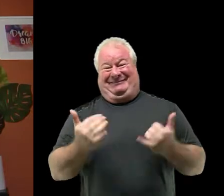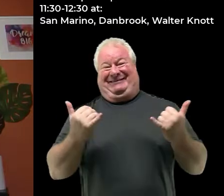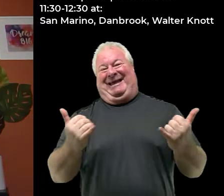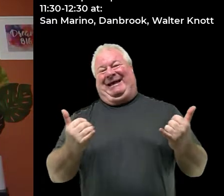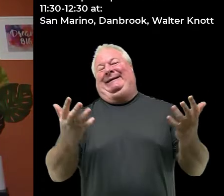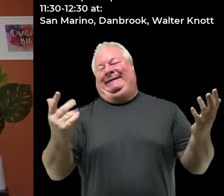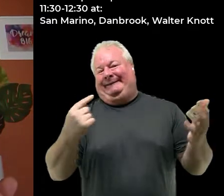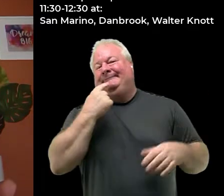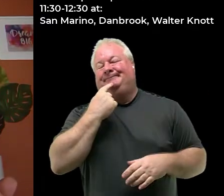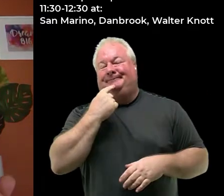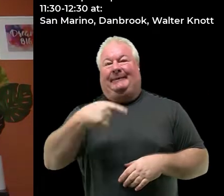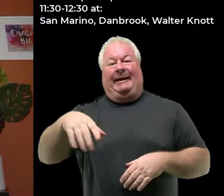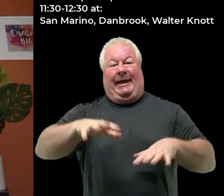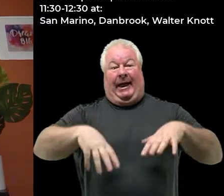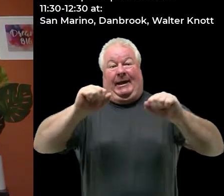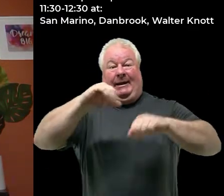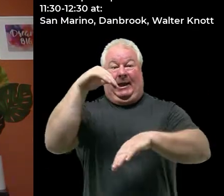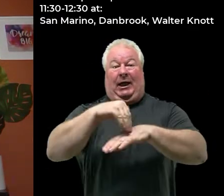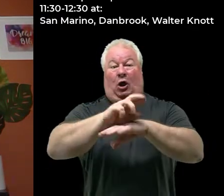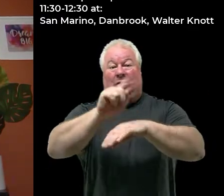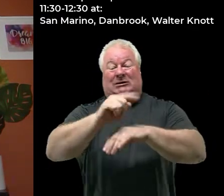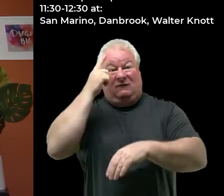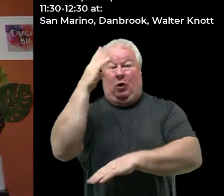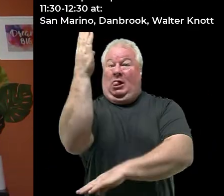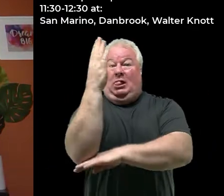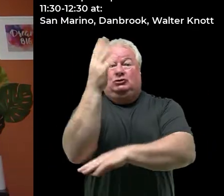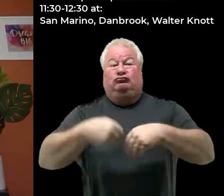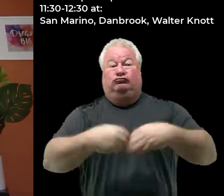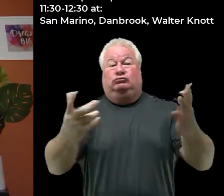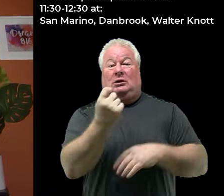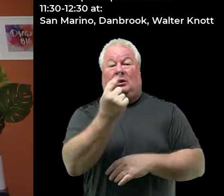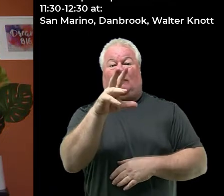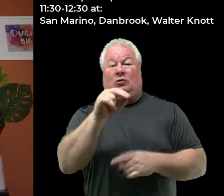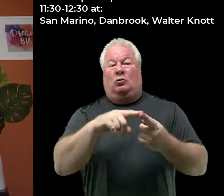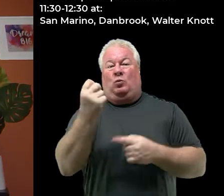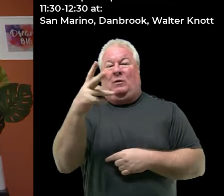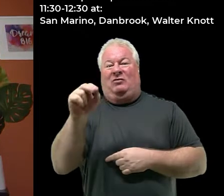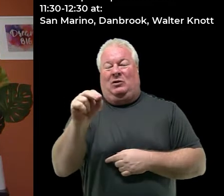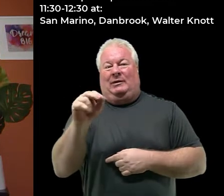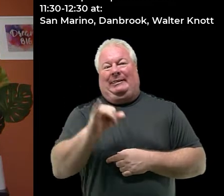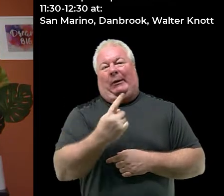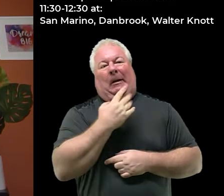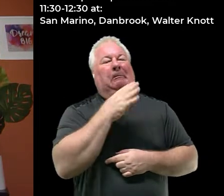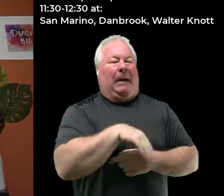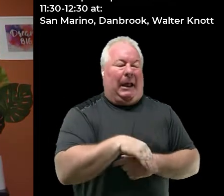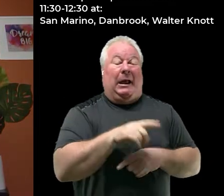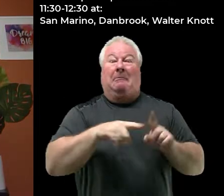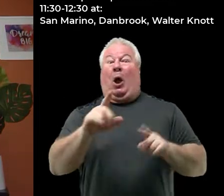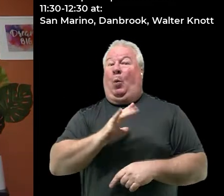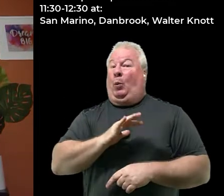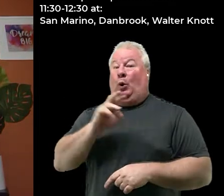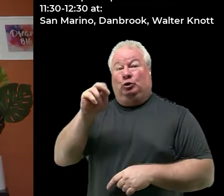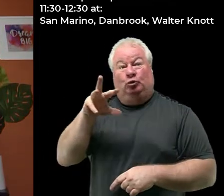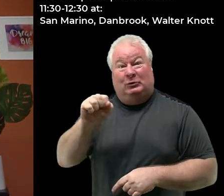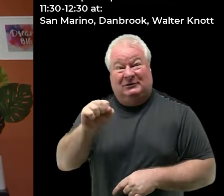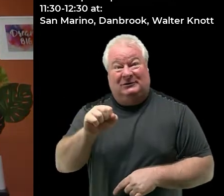Raymond Temple is no longer serving lunch here from 11:30 to 12:30. That's the bad news. But the great